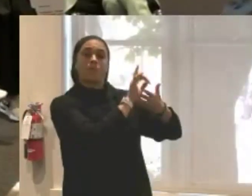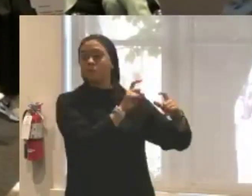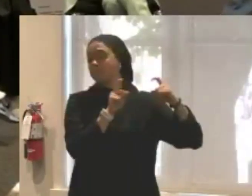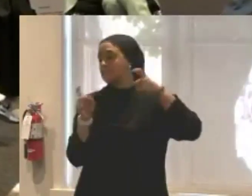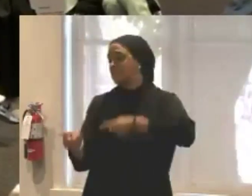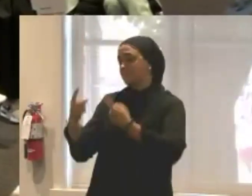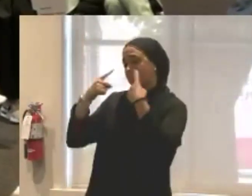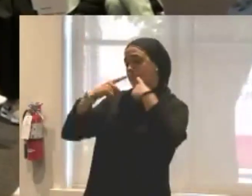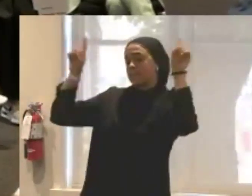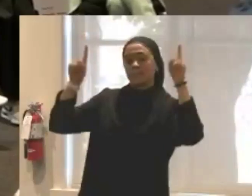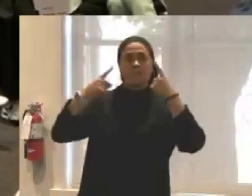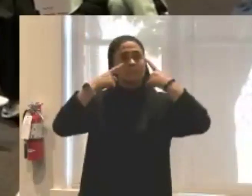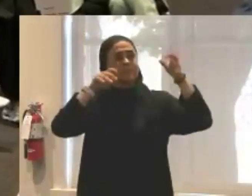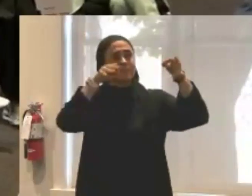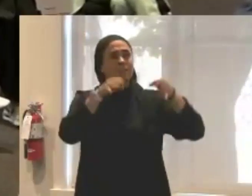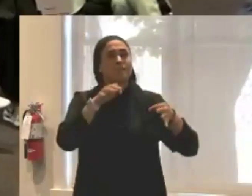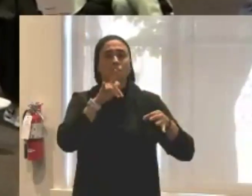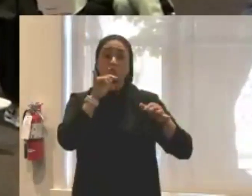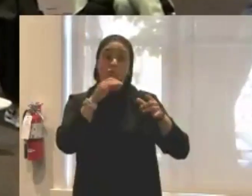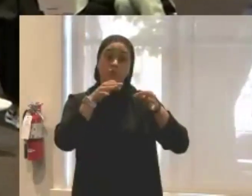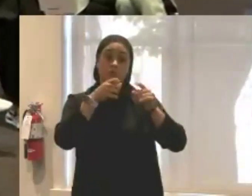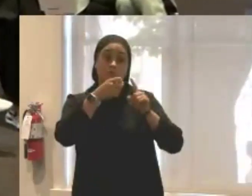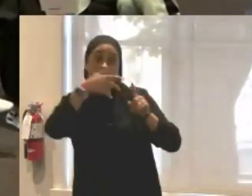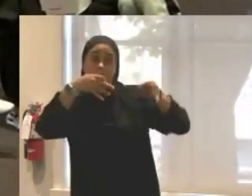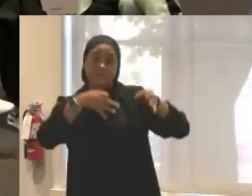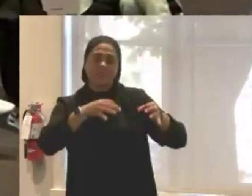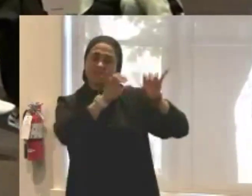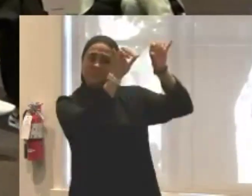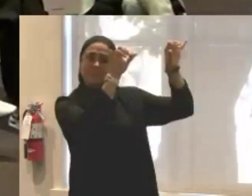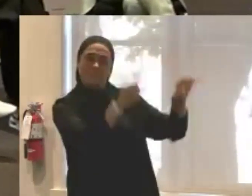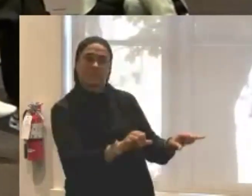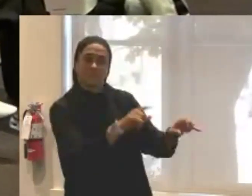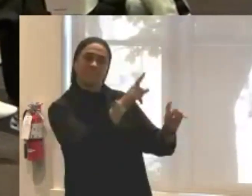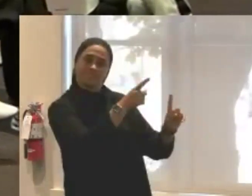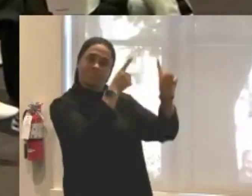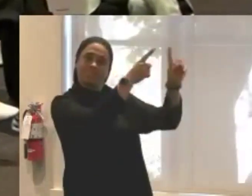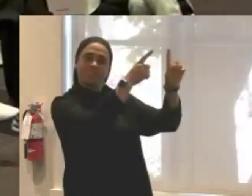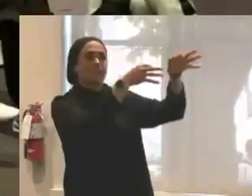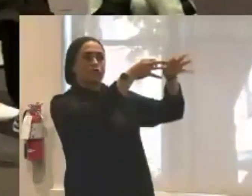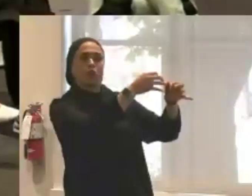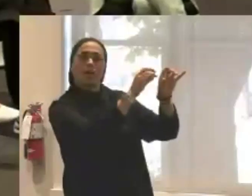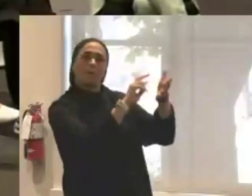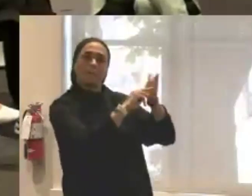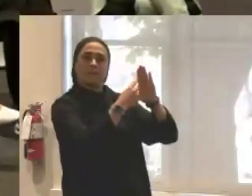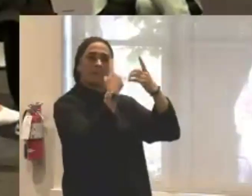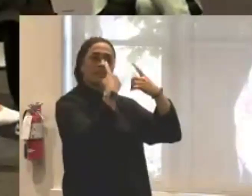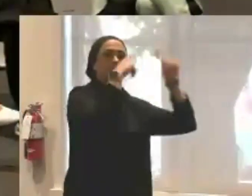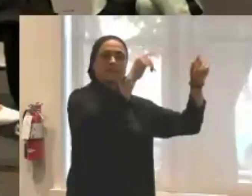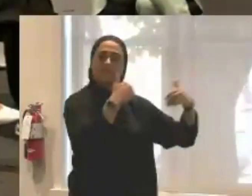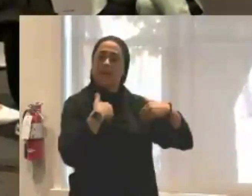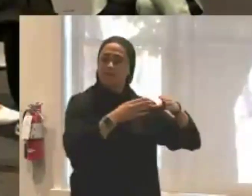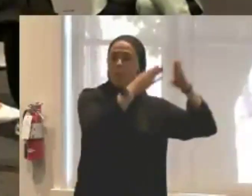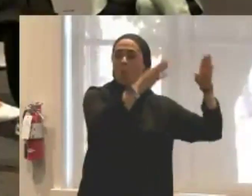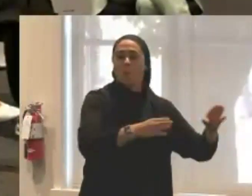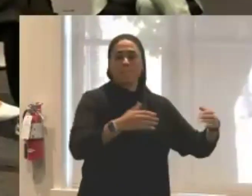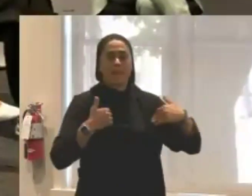system and by the structure we have. What can be considered as success? Because they just have the housing, because they just have a status,